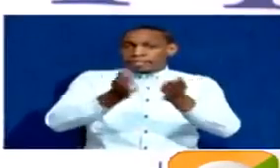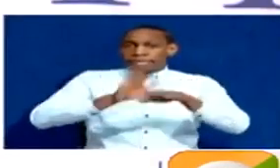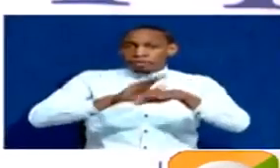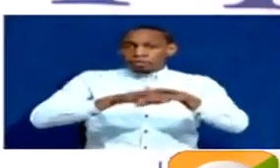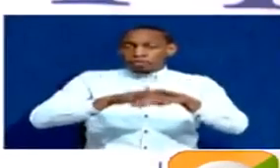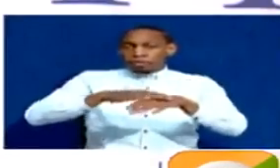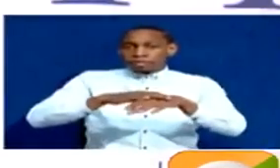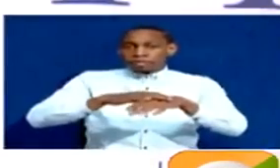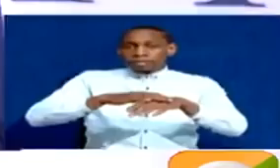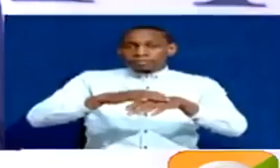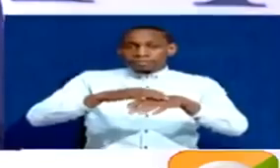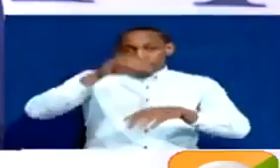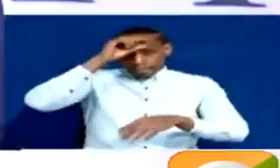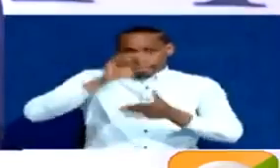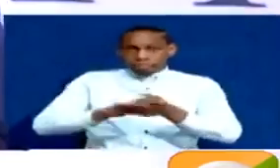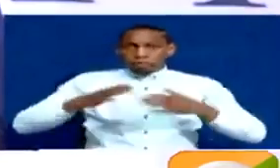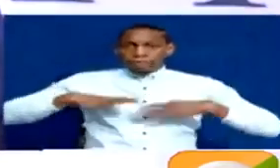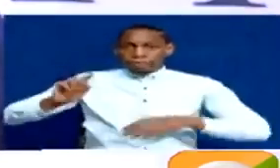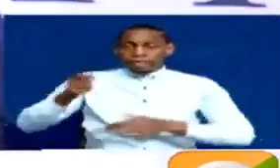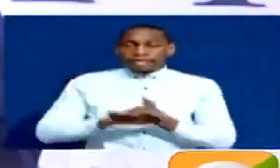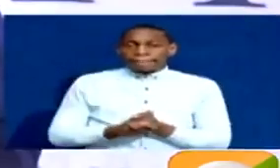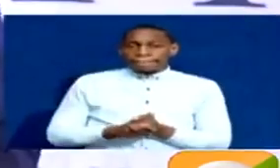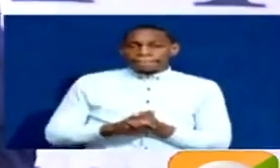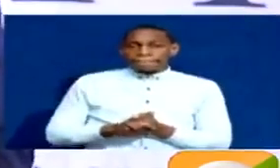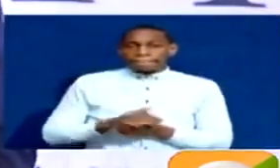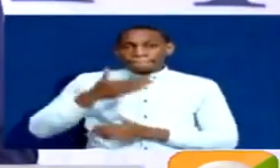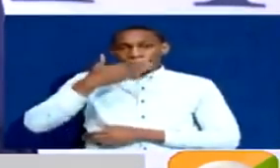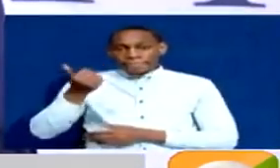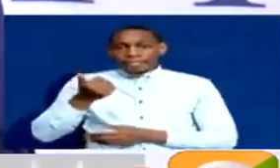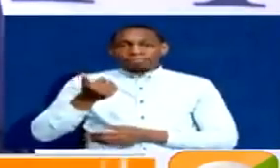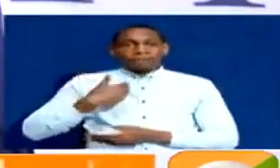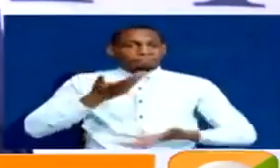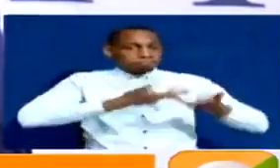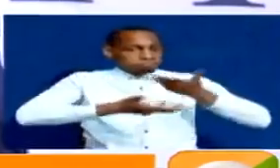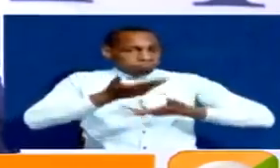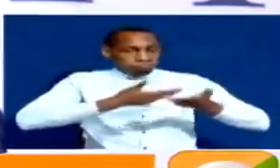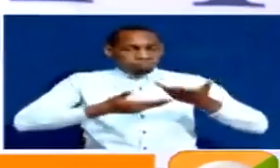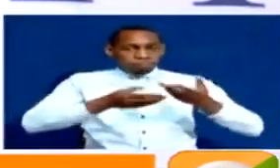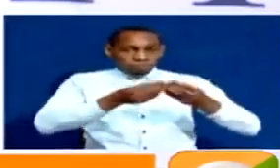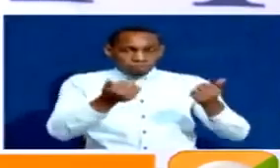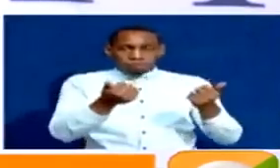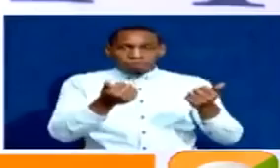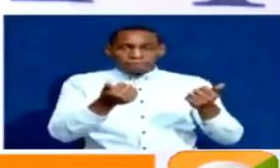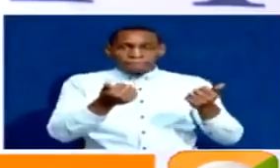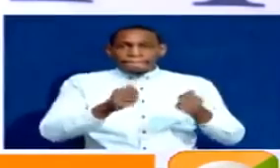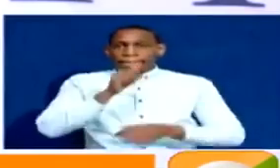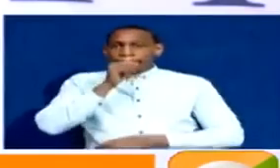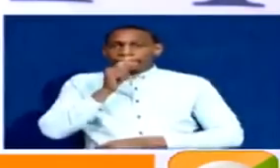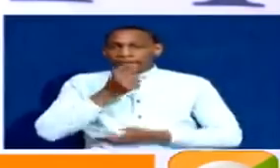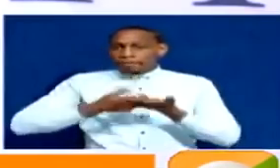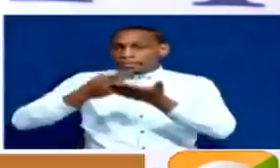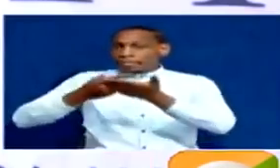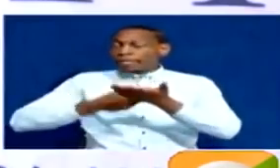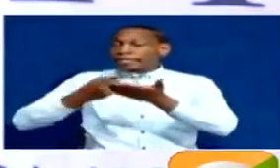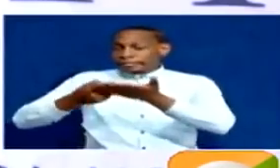good governance to the people of Kenya. Let us try to find diplomatic means and backroom